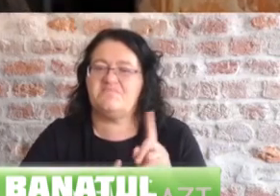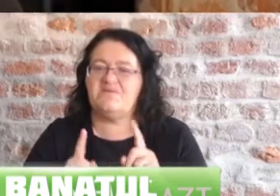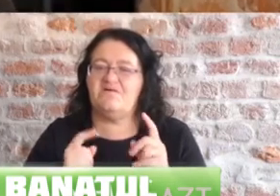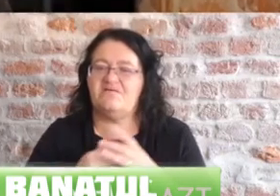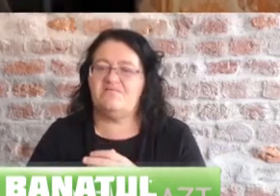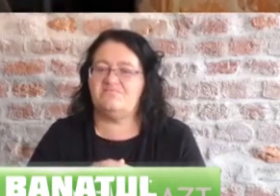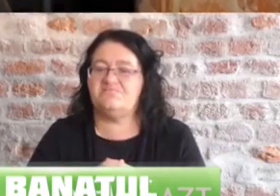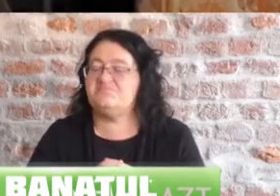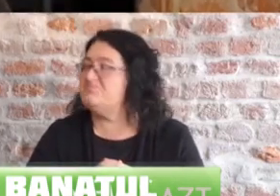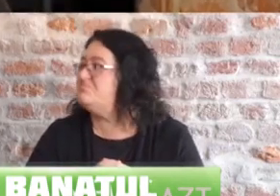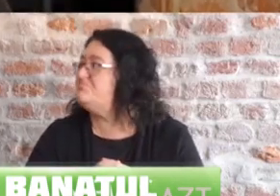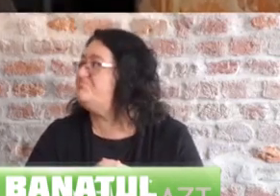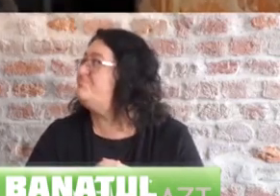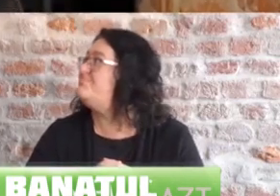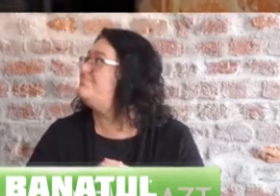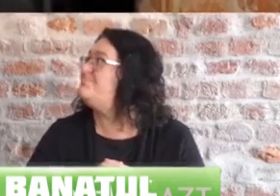here.